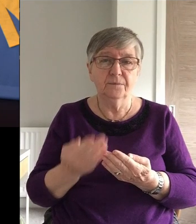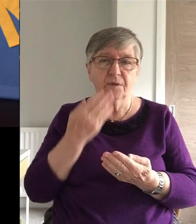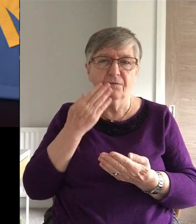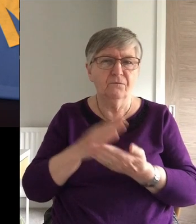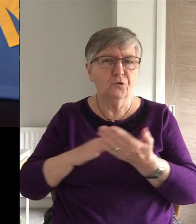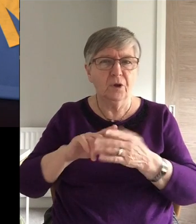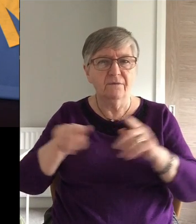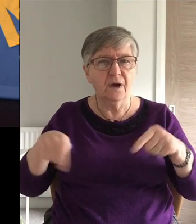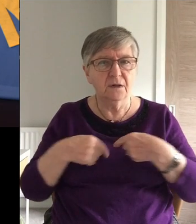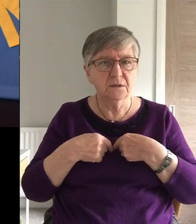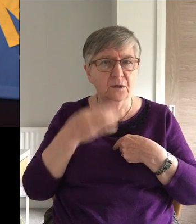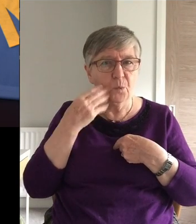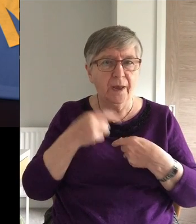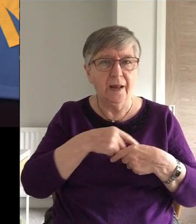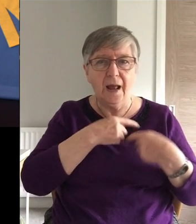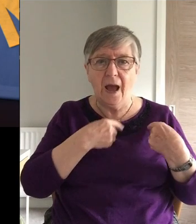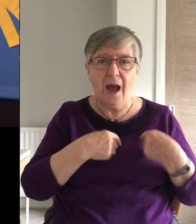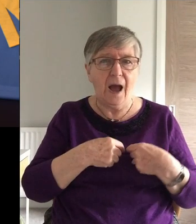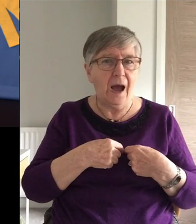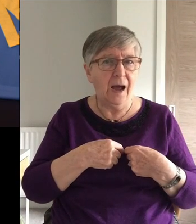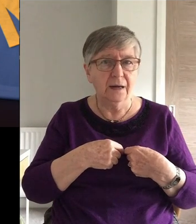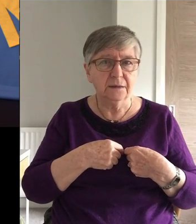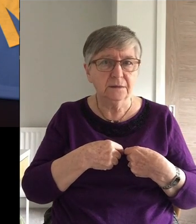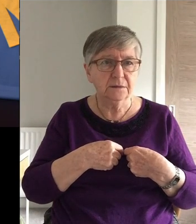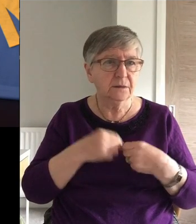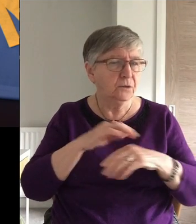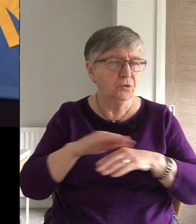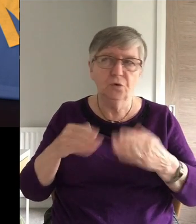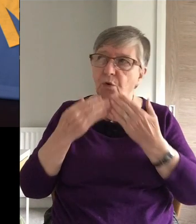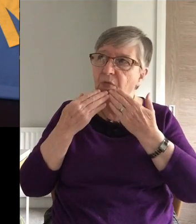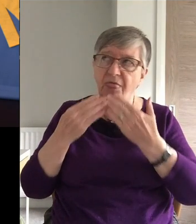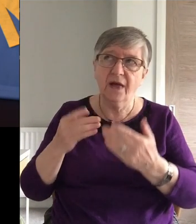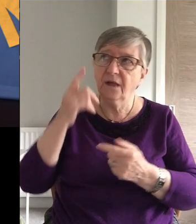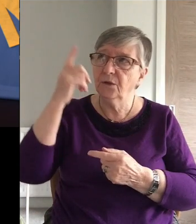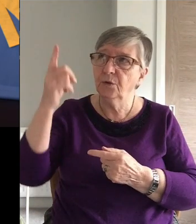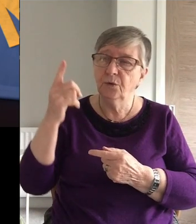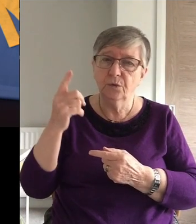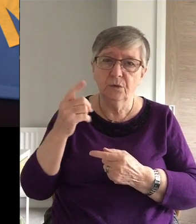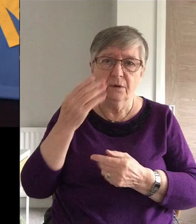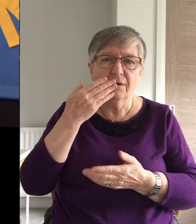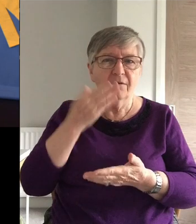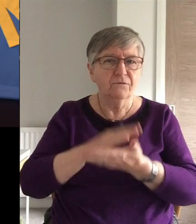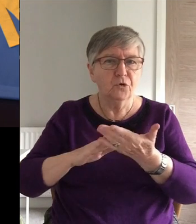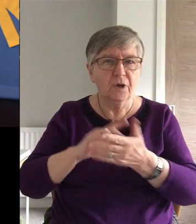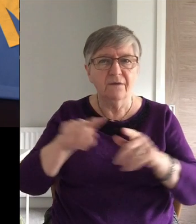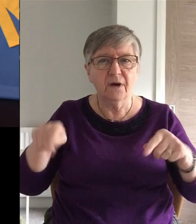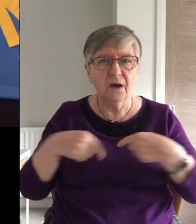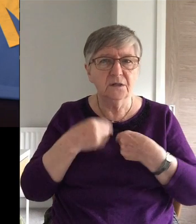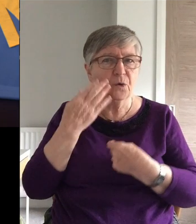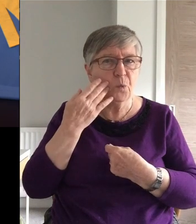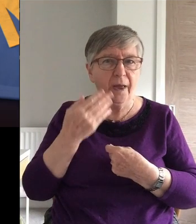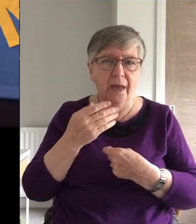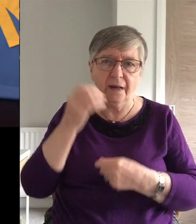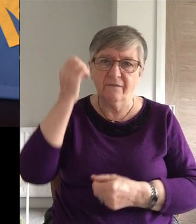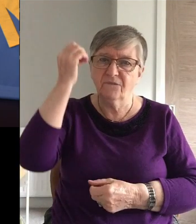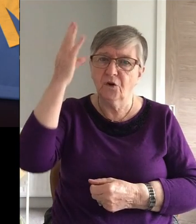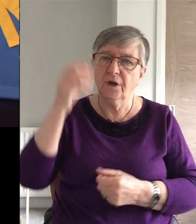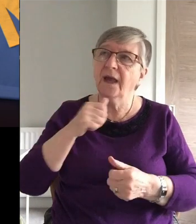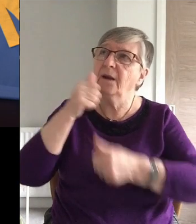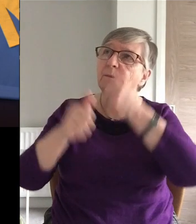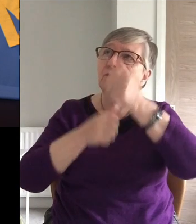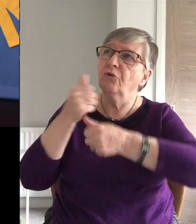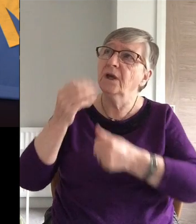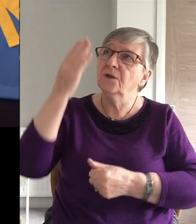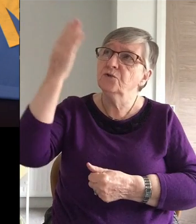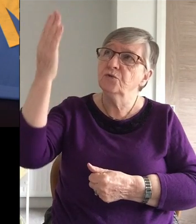Forgive us when our hearts have not been moved in gratitude to you. Forgive us when praise has not been on our lips.